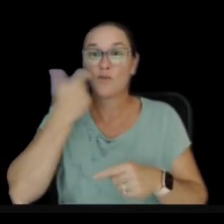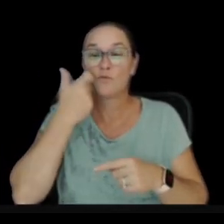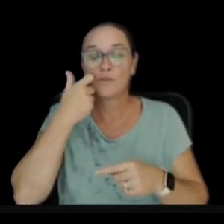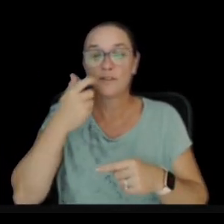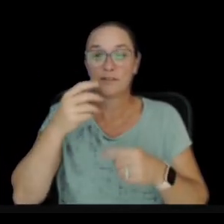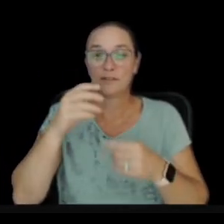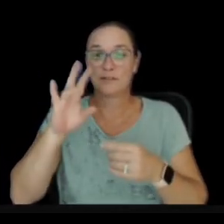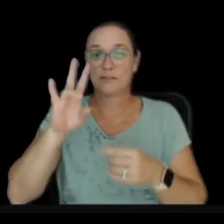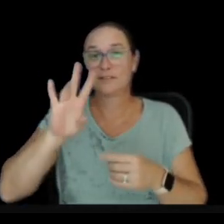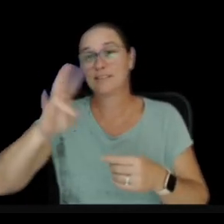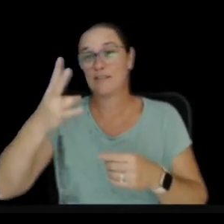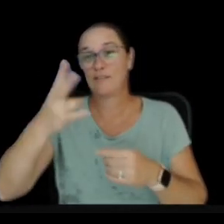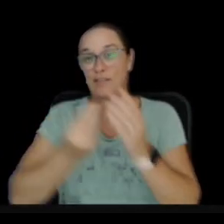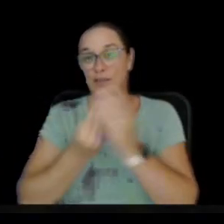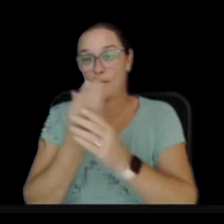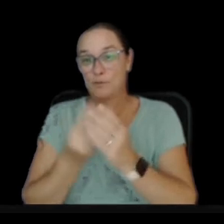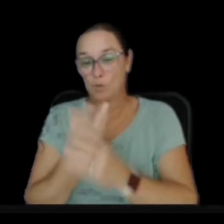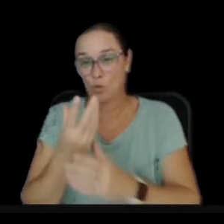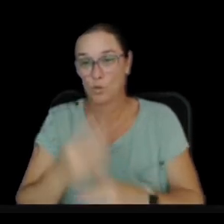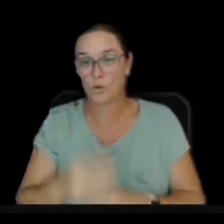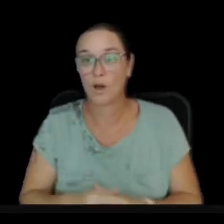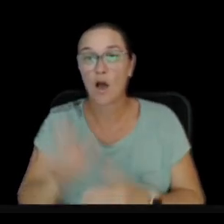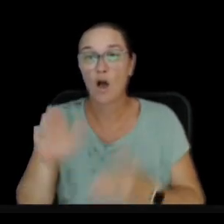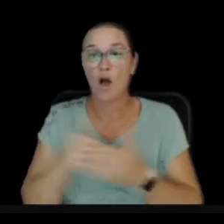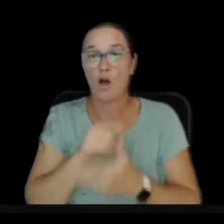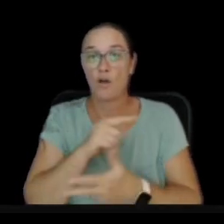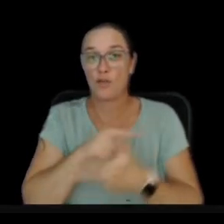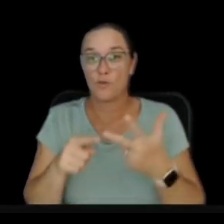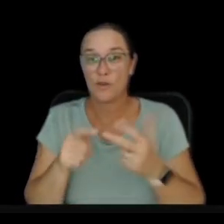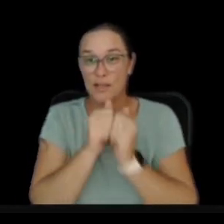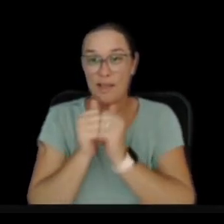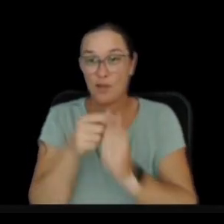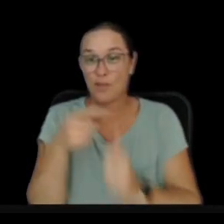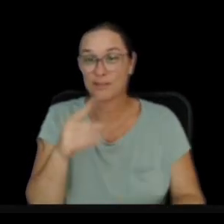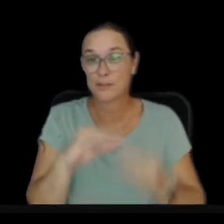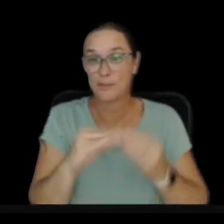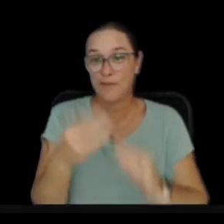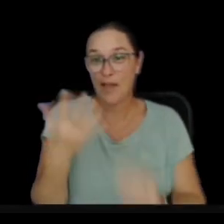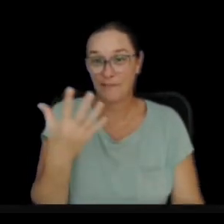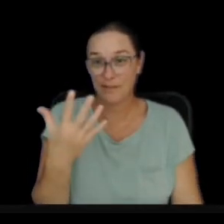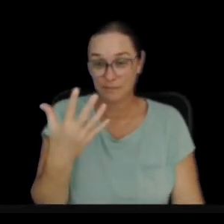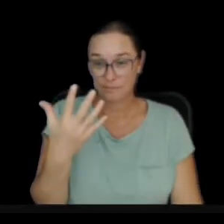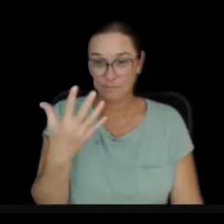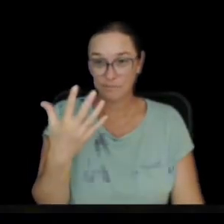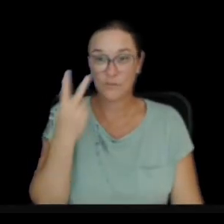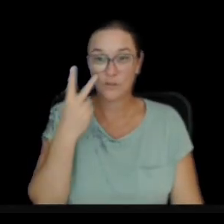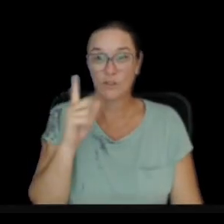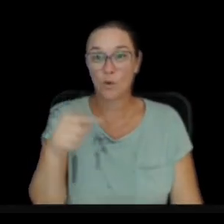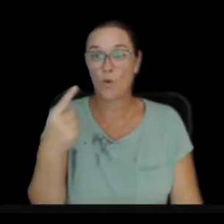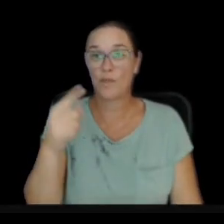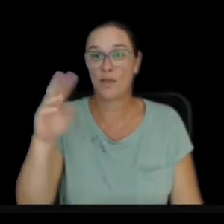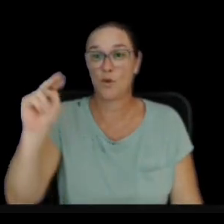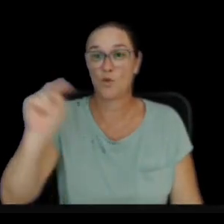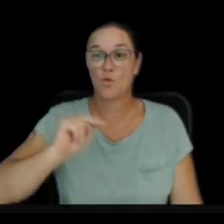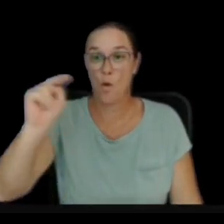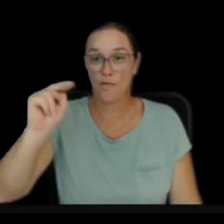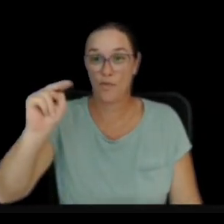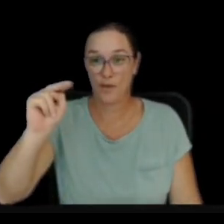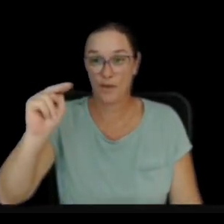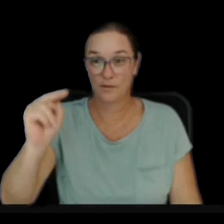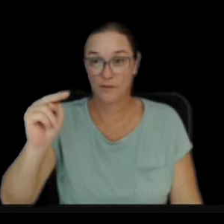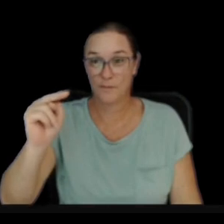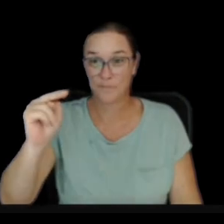volcano. But all 3 episodes together, here's episode 5, where you see just the north vent activated.